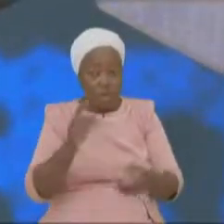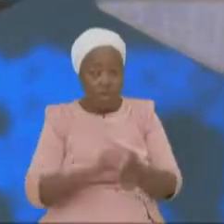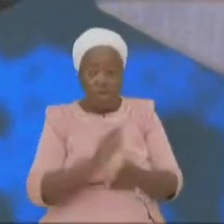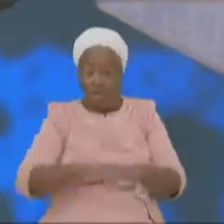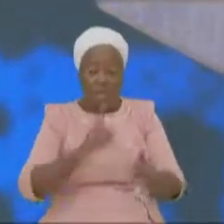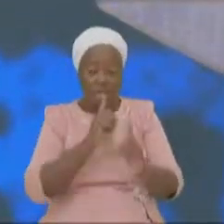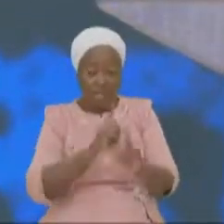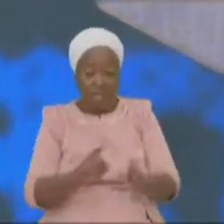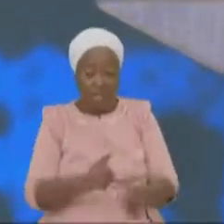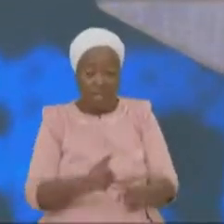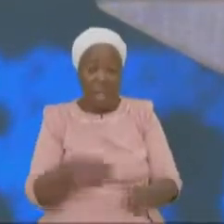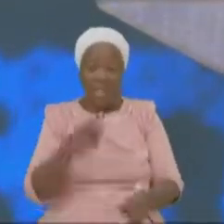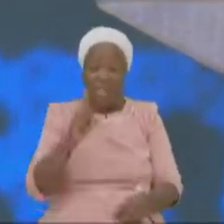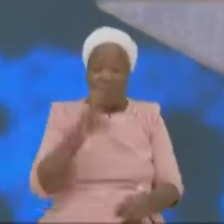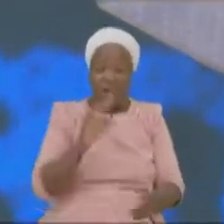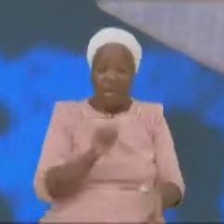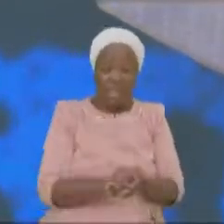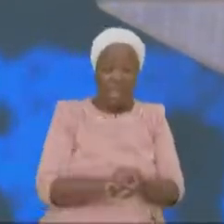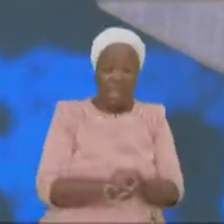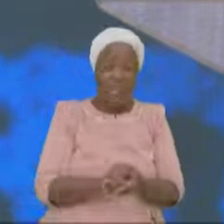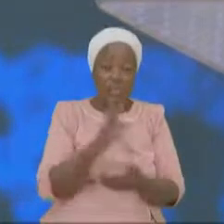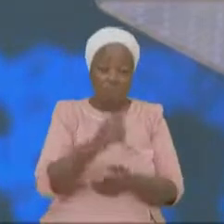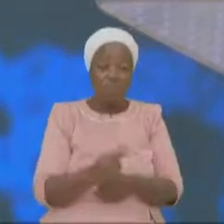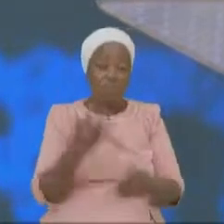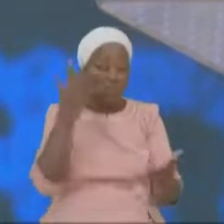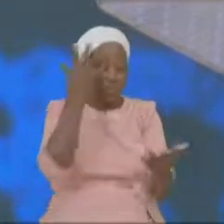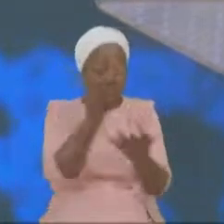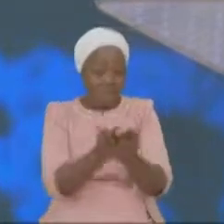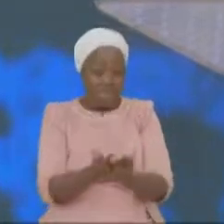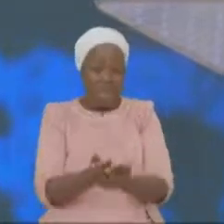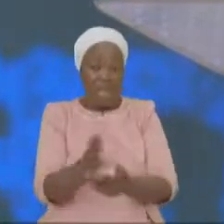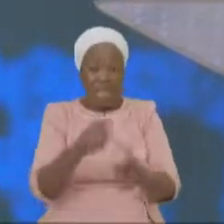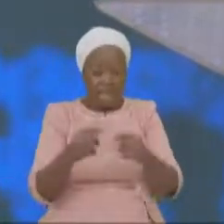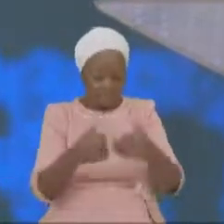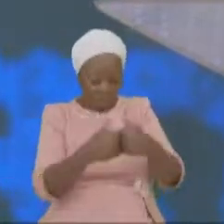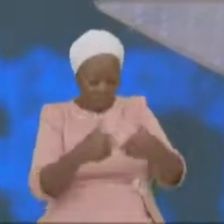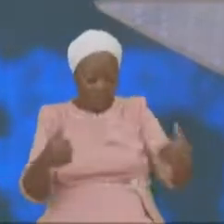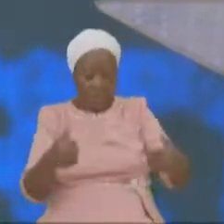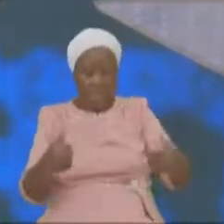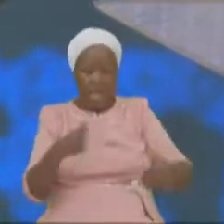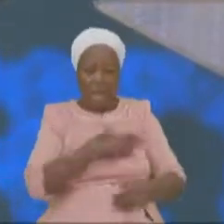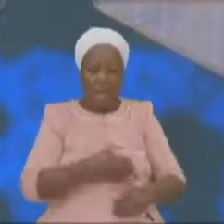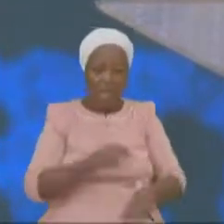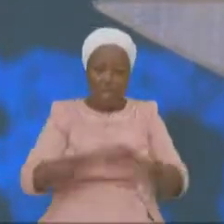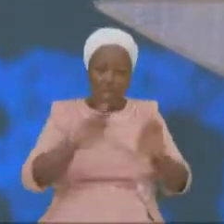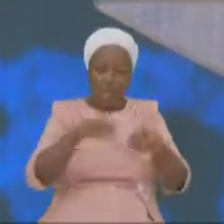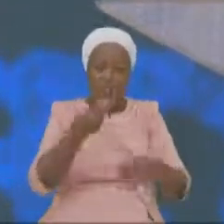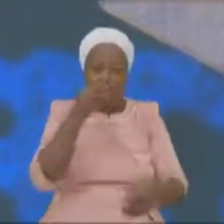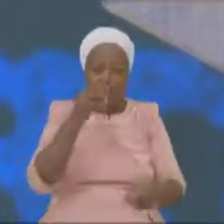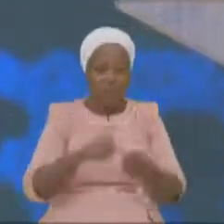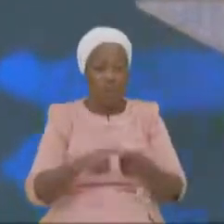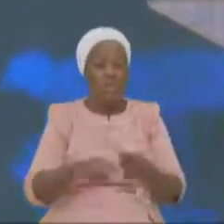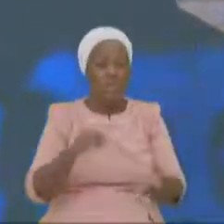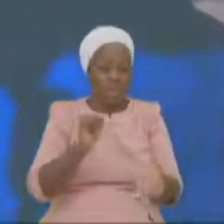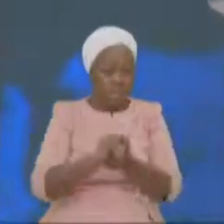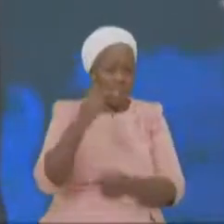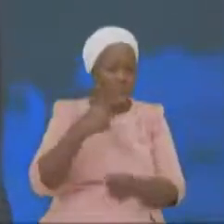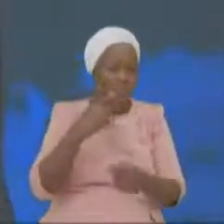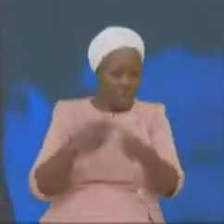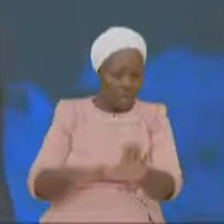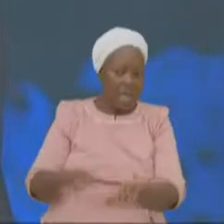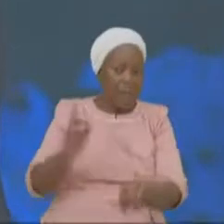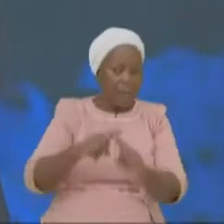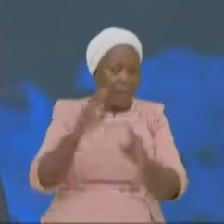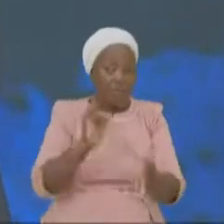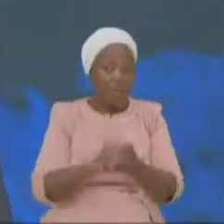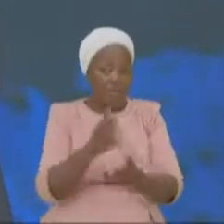to, the one you cage, isolate and starve, that one will die. The one you